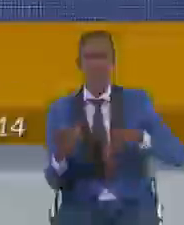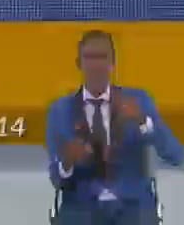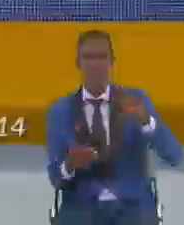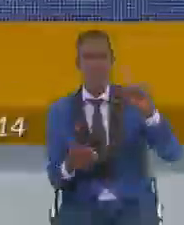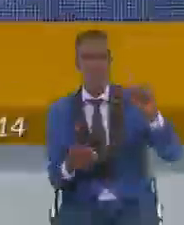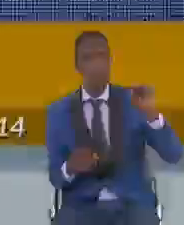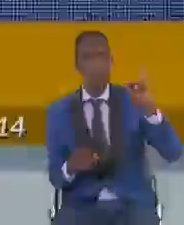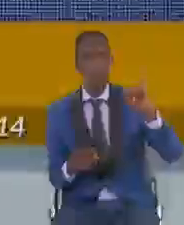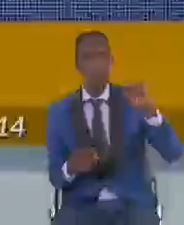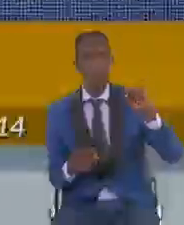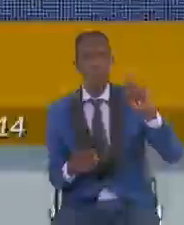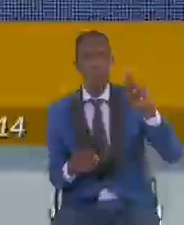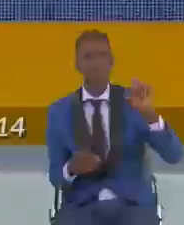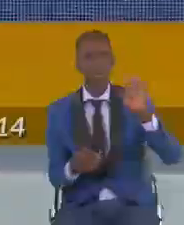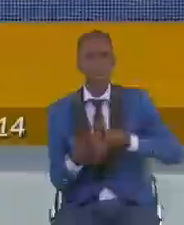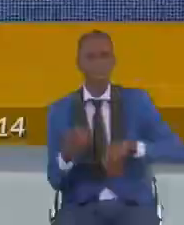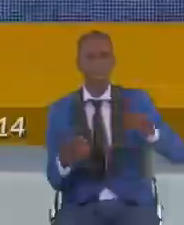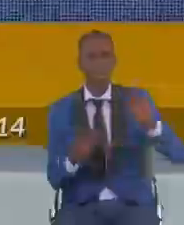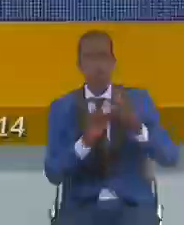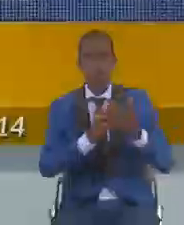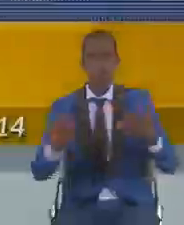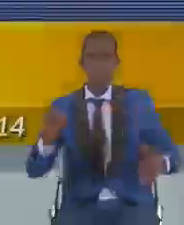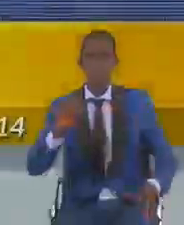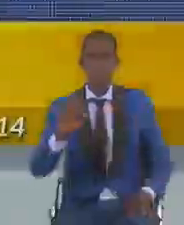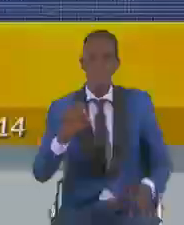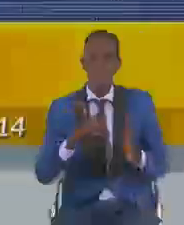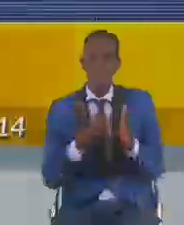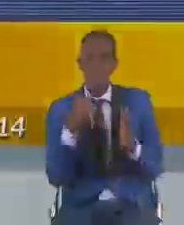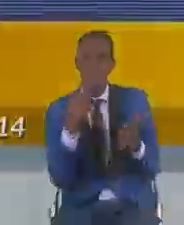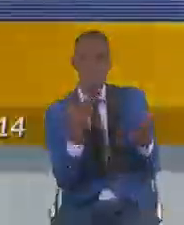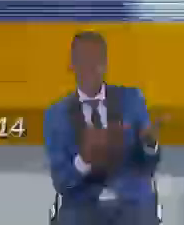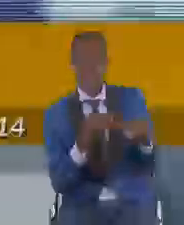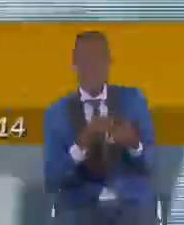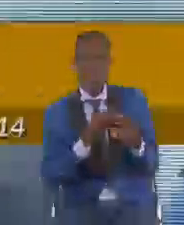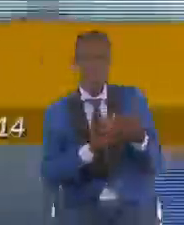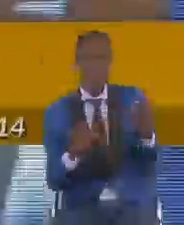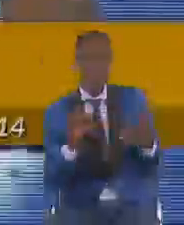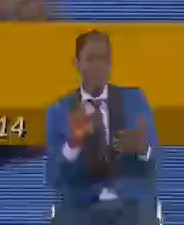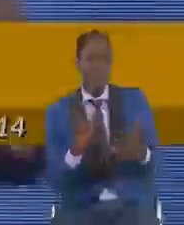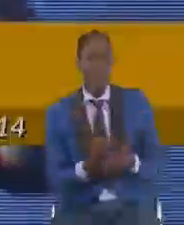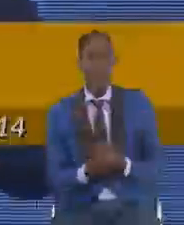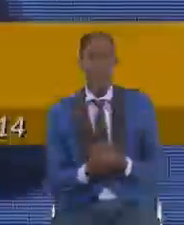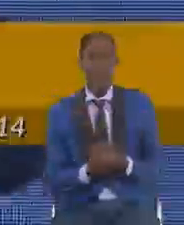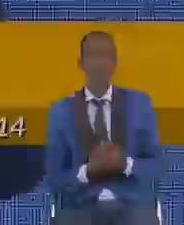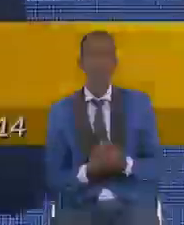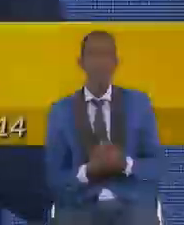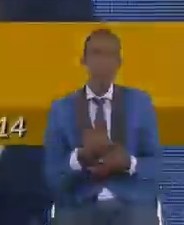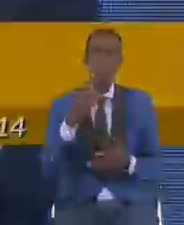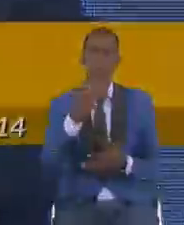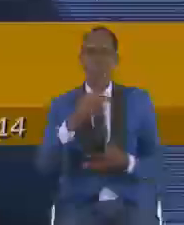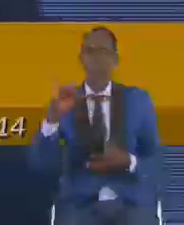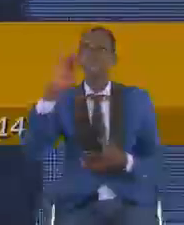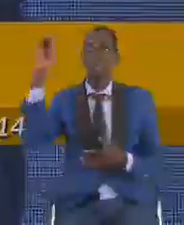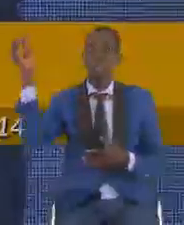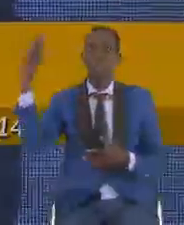Titus chapter 2, verse 11. It says over there, it says, the grace,